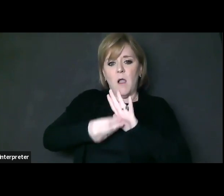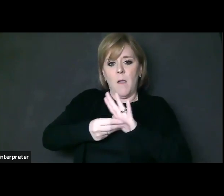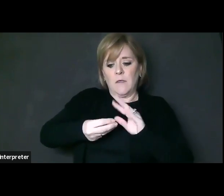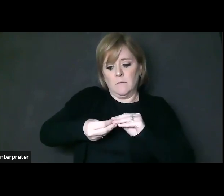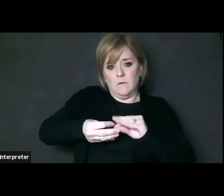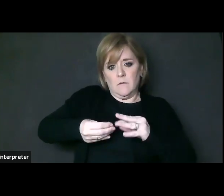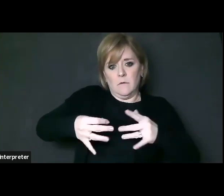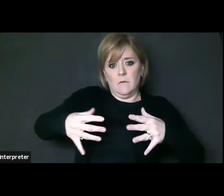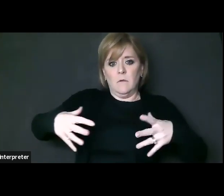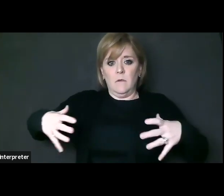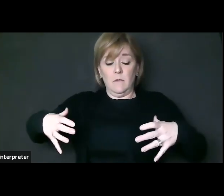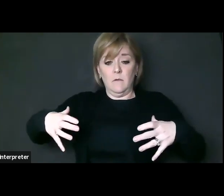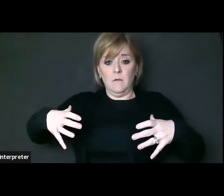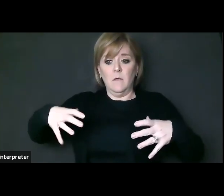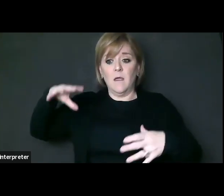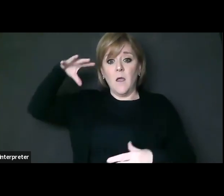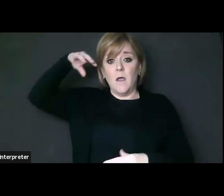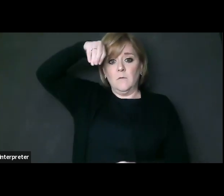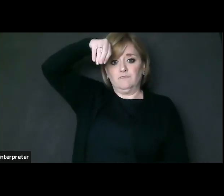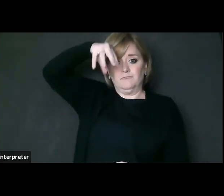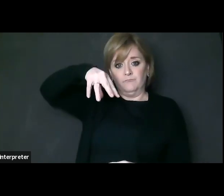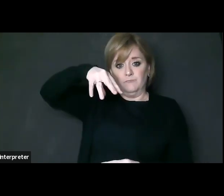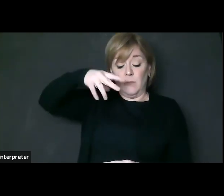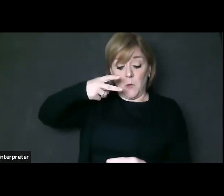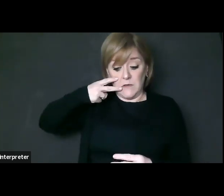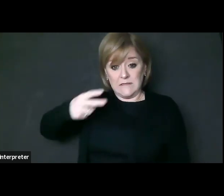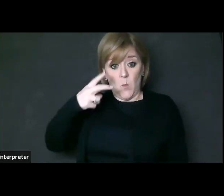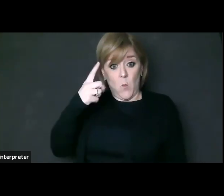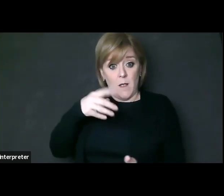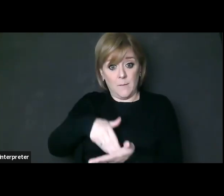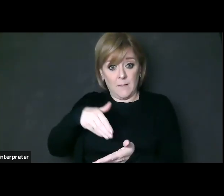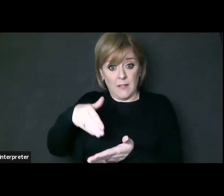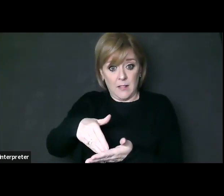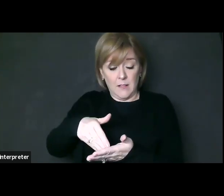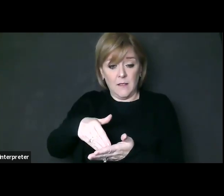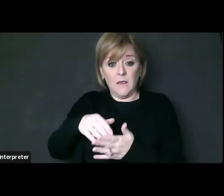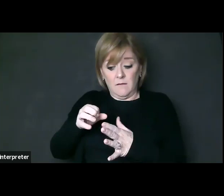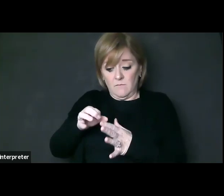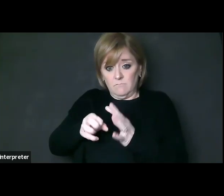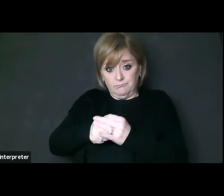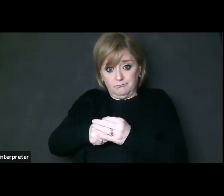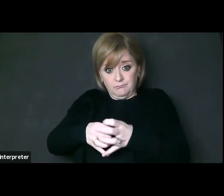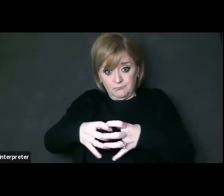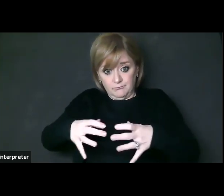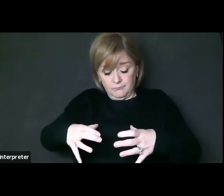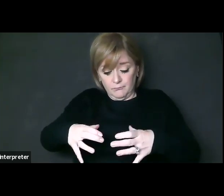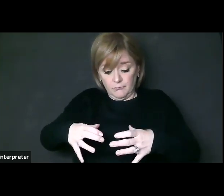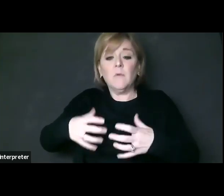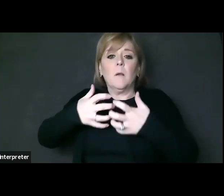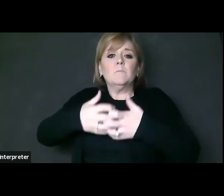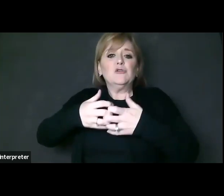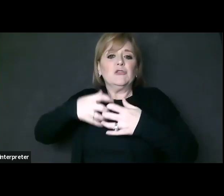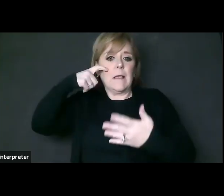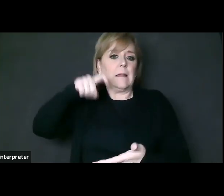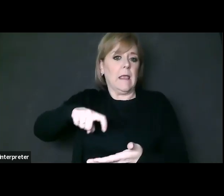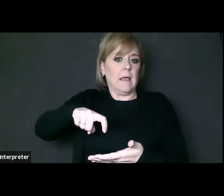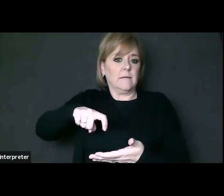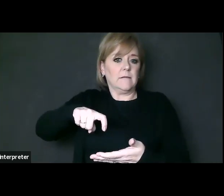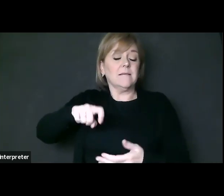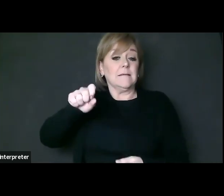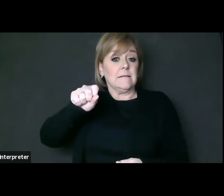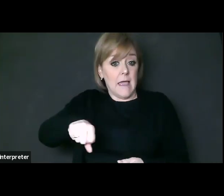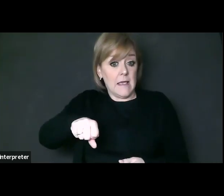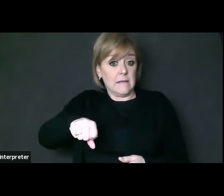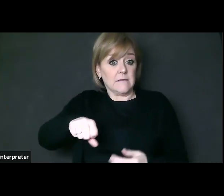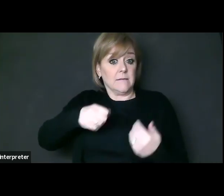So after 1 million of those show up, then the machine can actually detect those